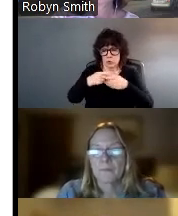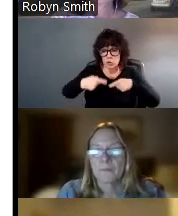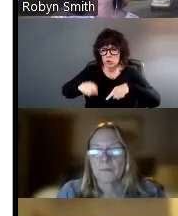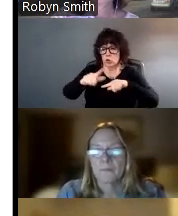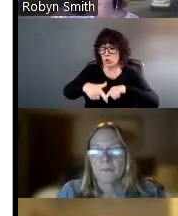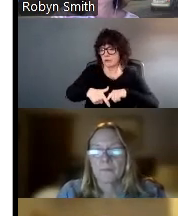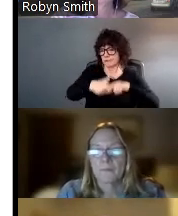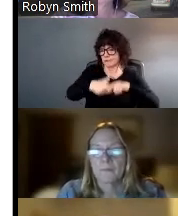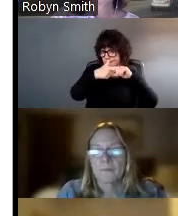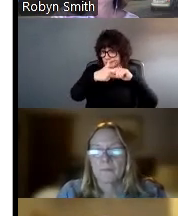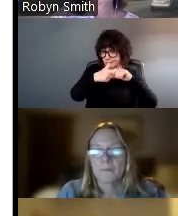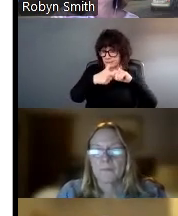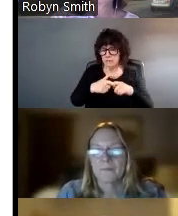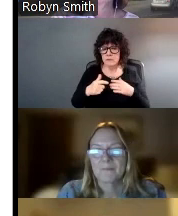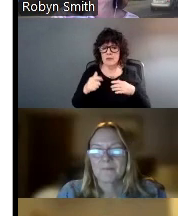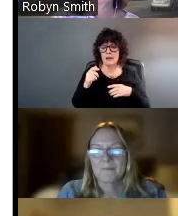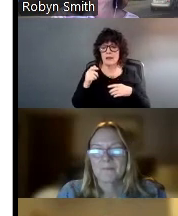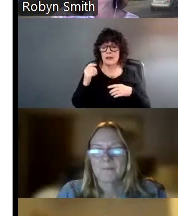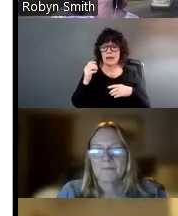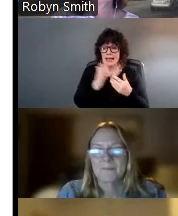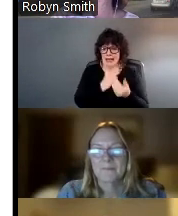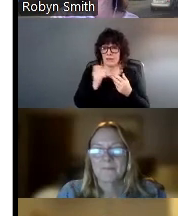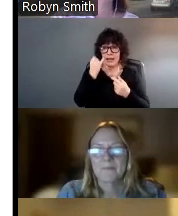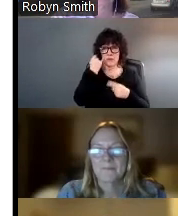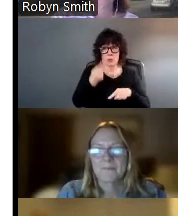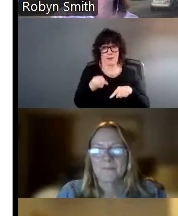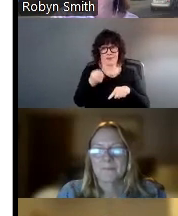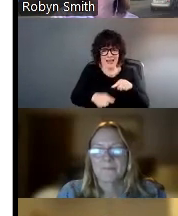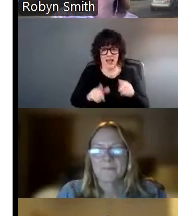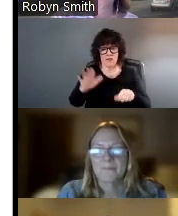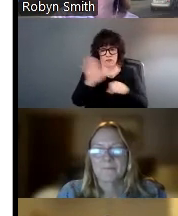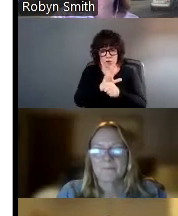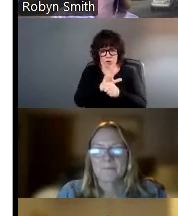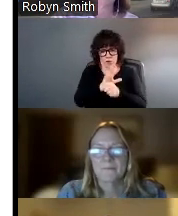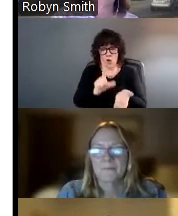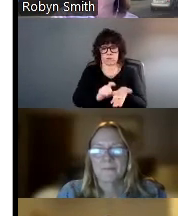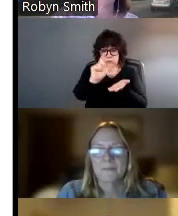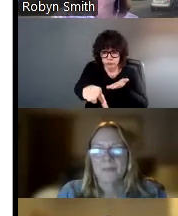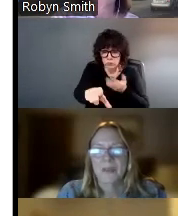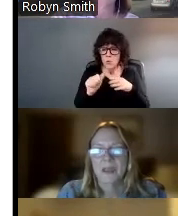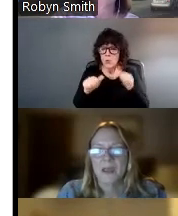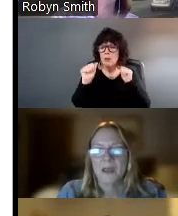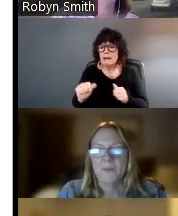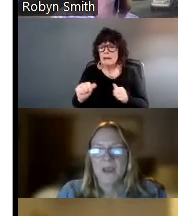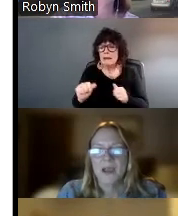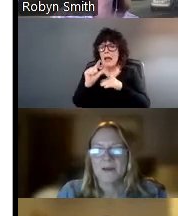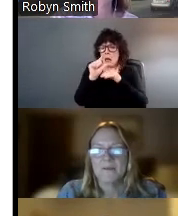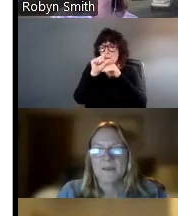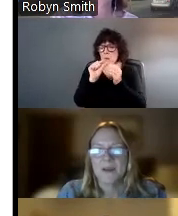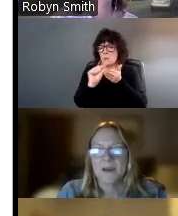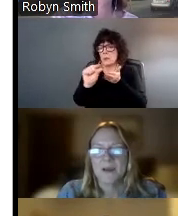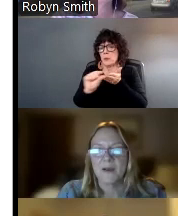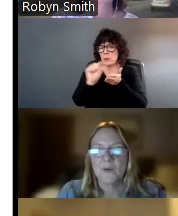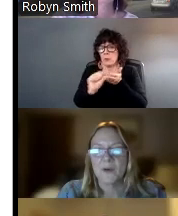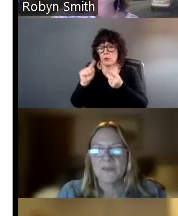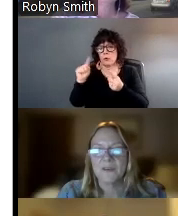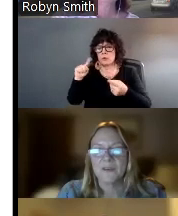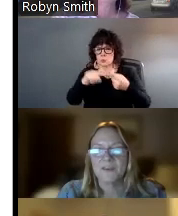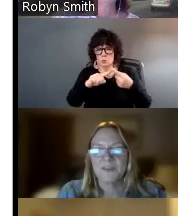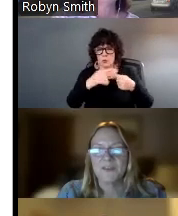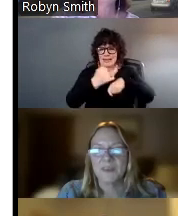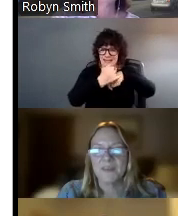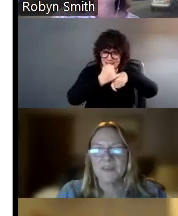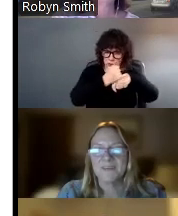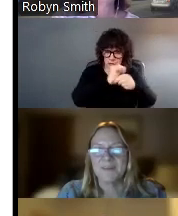monthly payment, but still make a payment towards the interest amount if you don't want your balance to accrue. Correct. We have a